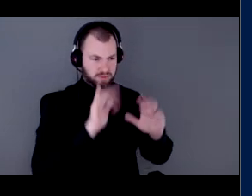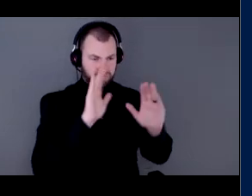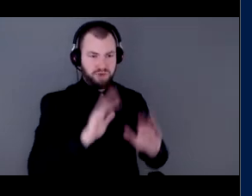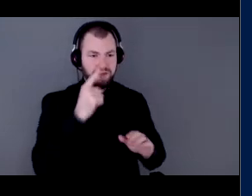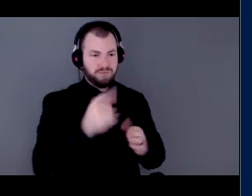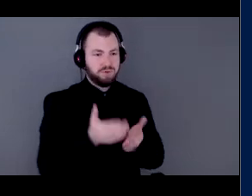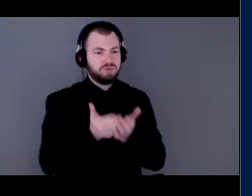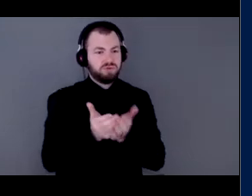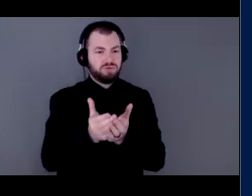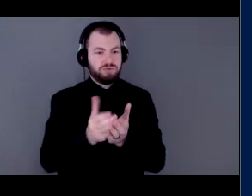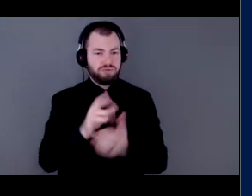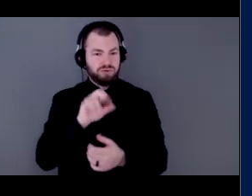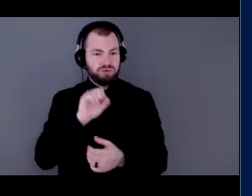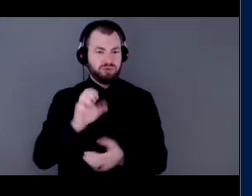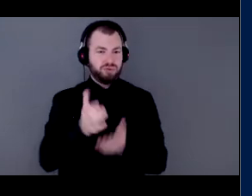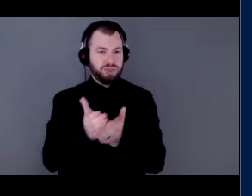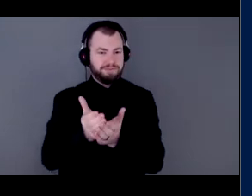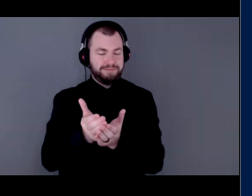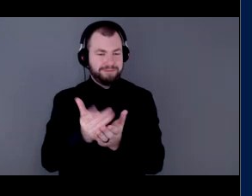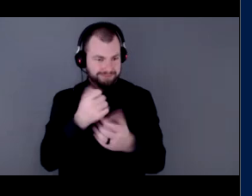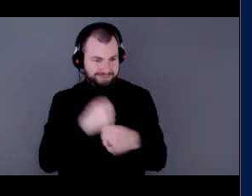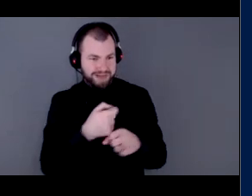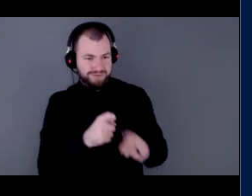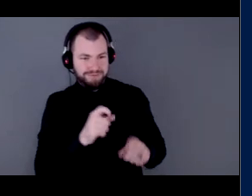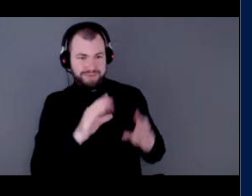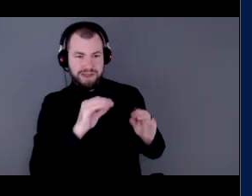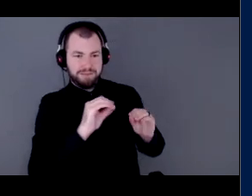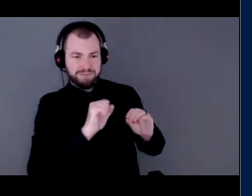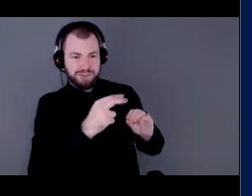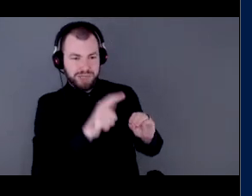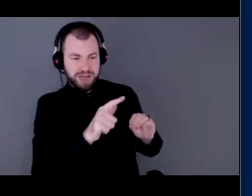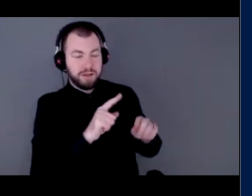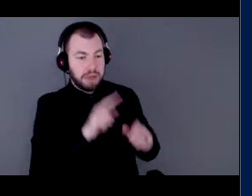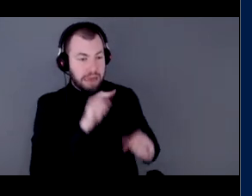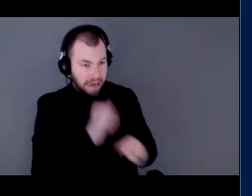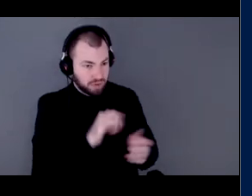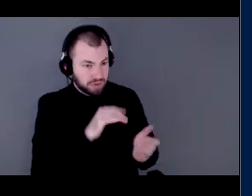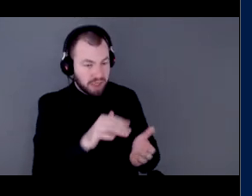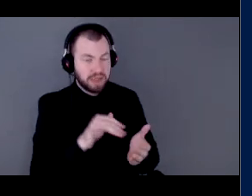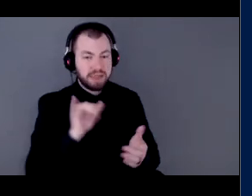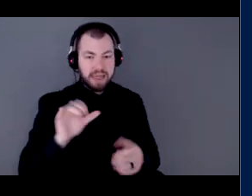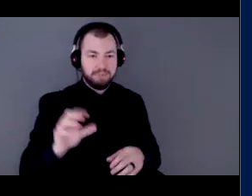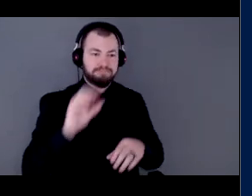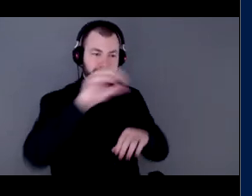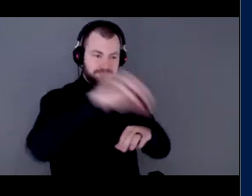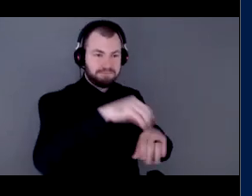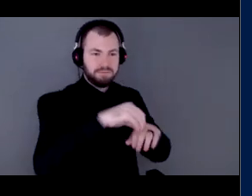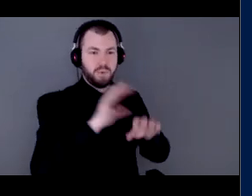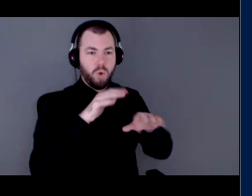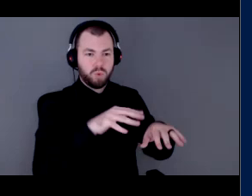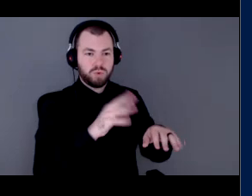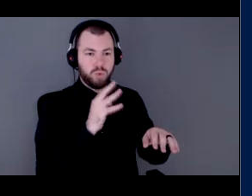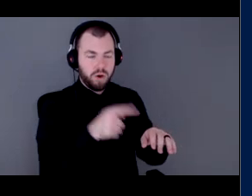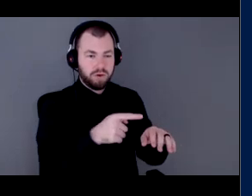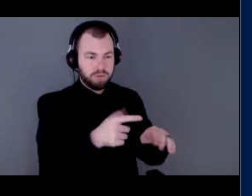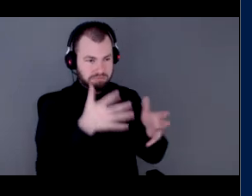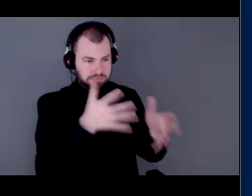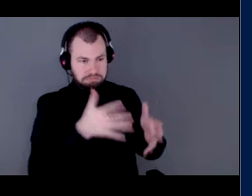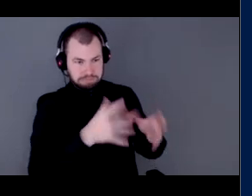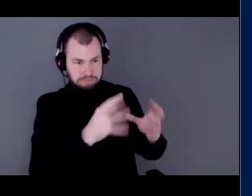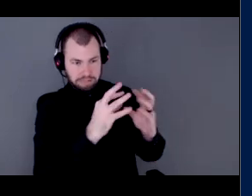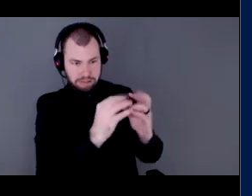from lobster shells, but they did actual studies where they put that in ocean water and let it sit and degrade over time. But most of the